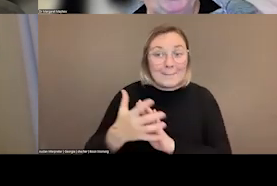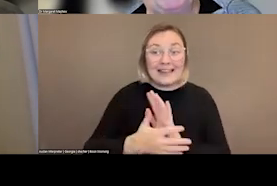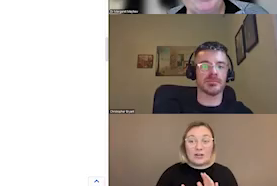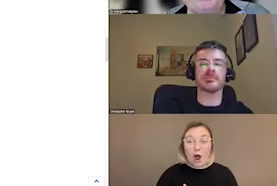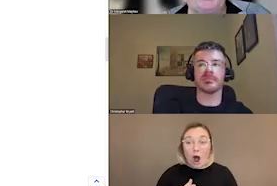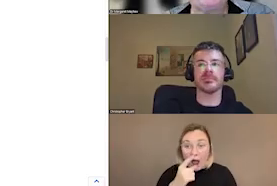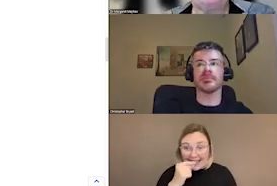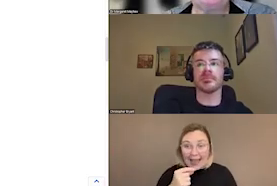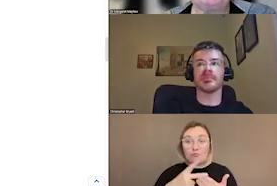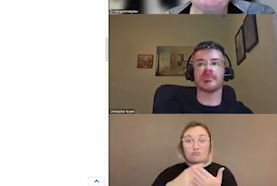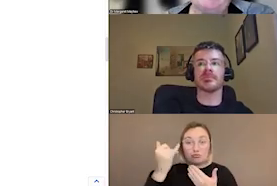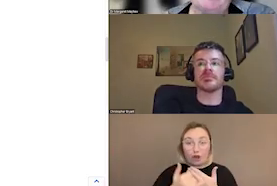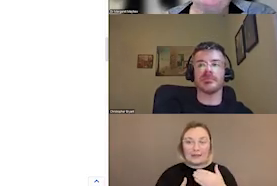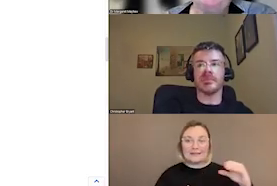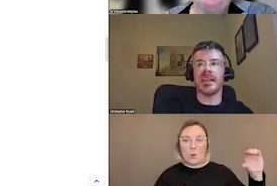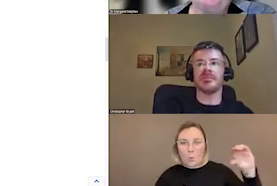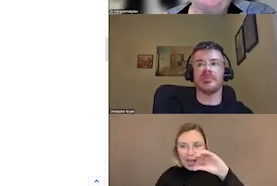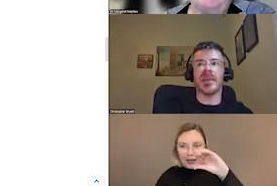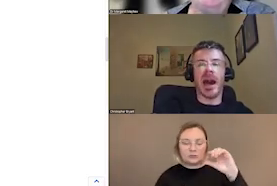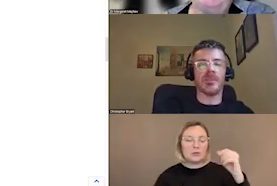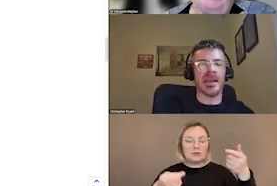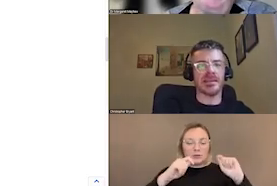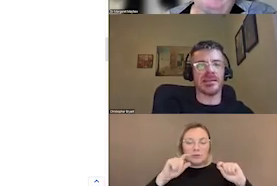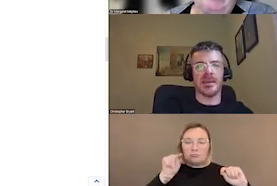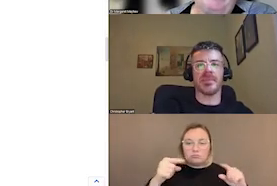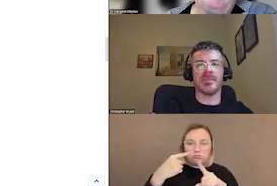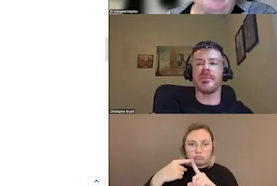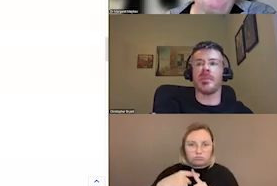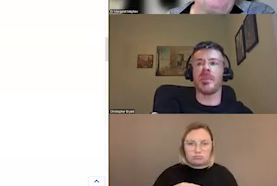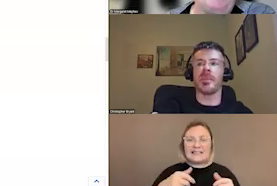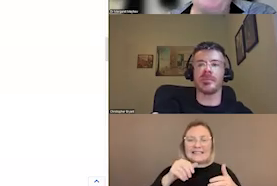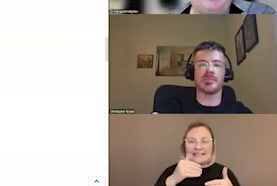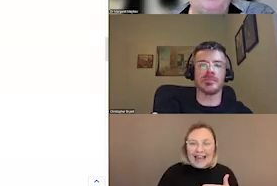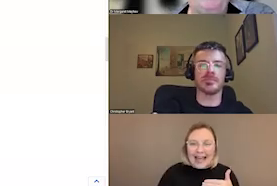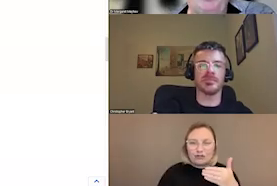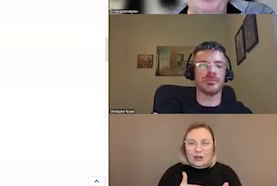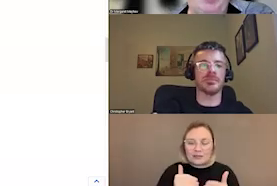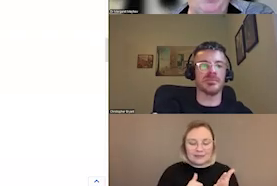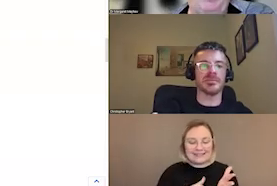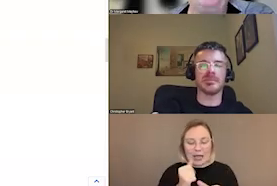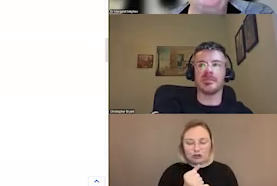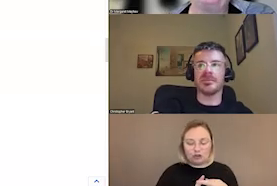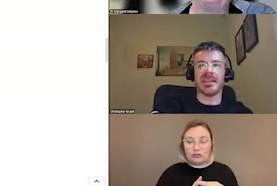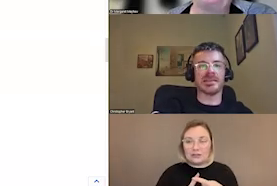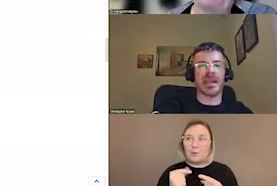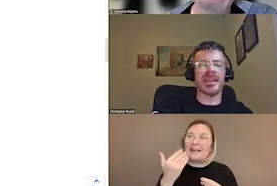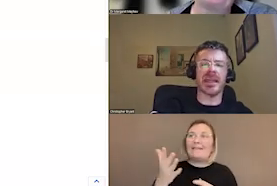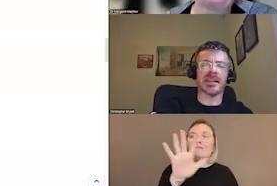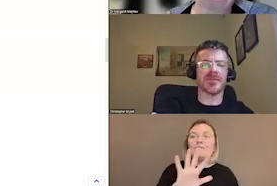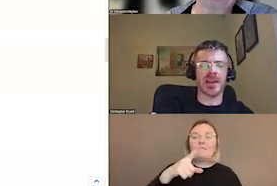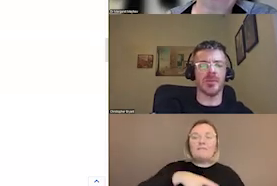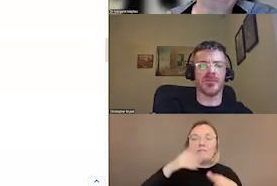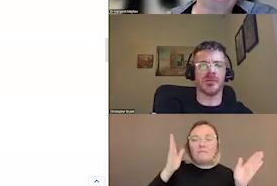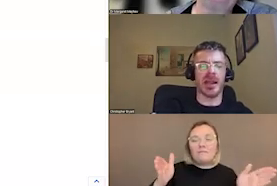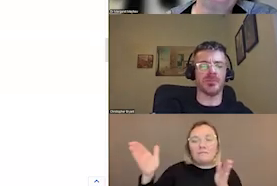break the project up into stages Yeah. and, And yeah, again, give a rough idea of what I'll be doing when. Yeah. yes, and that